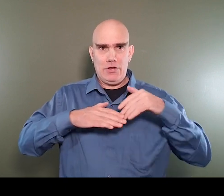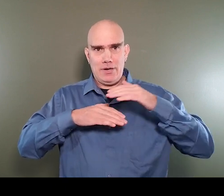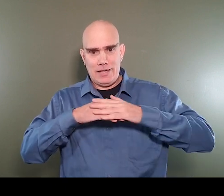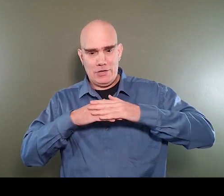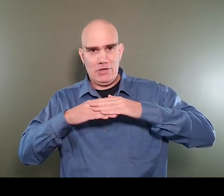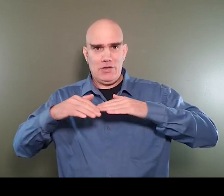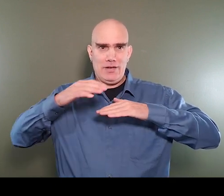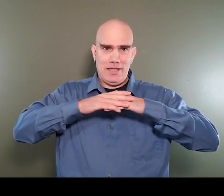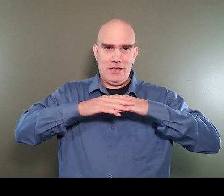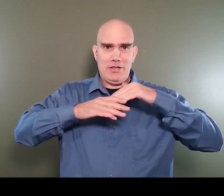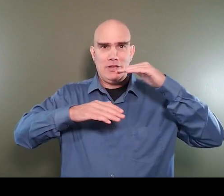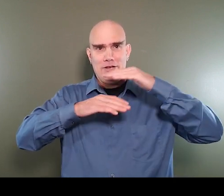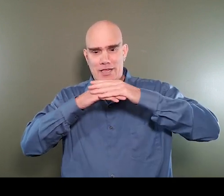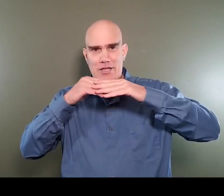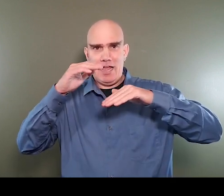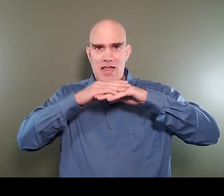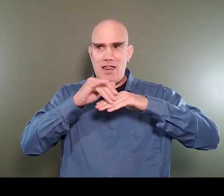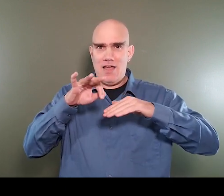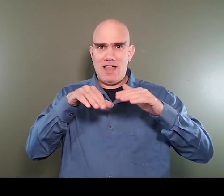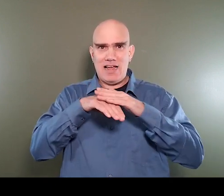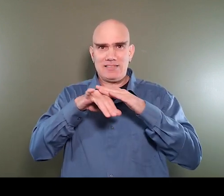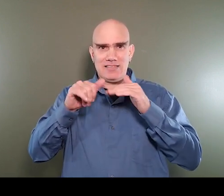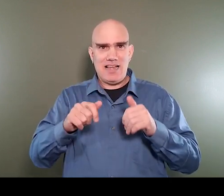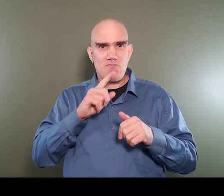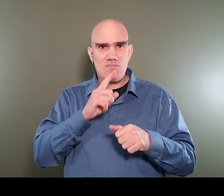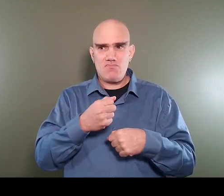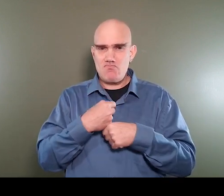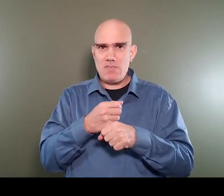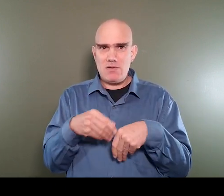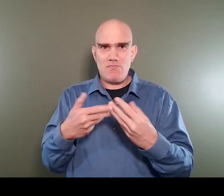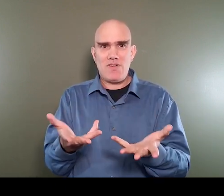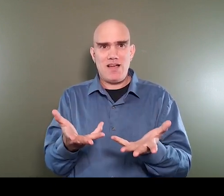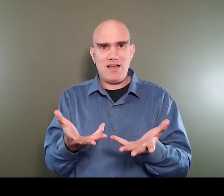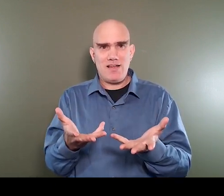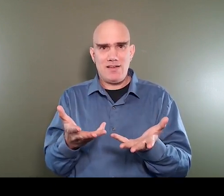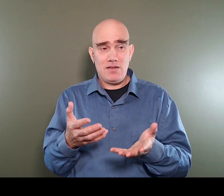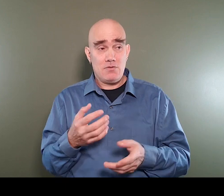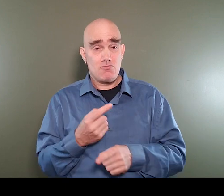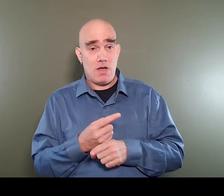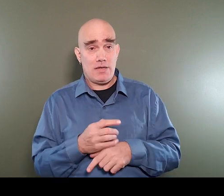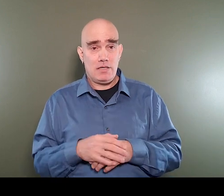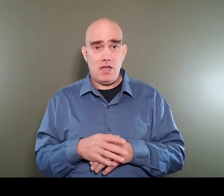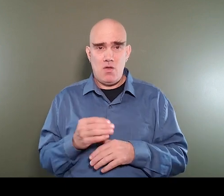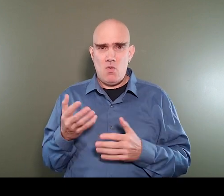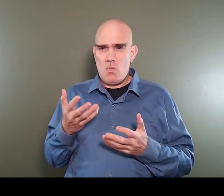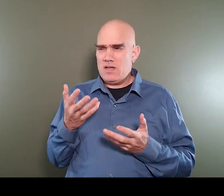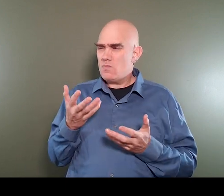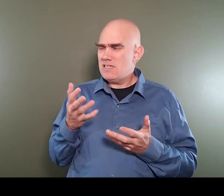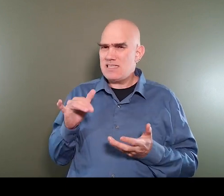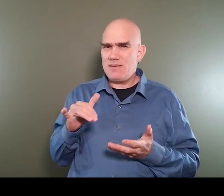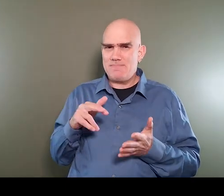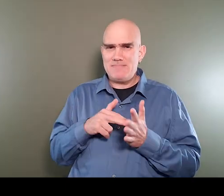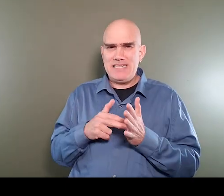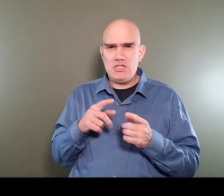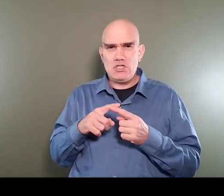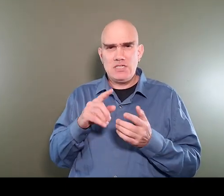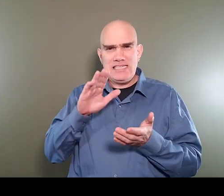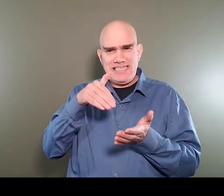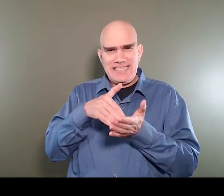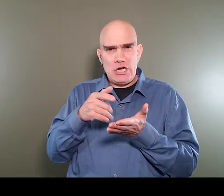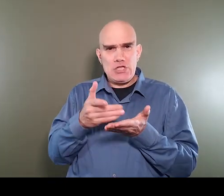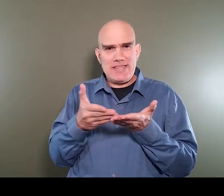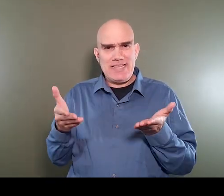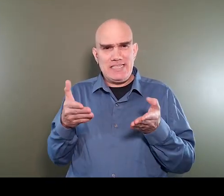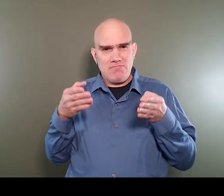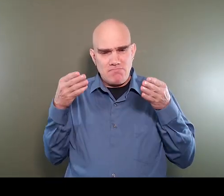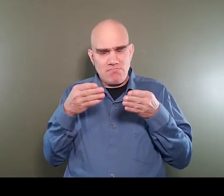that there's layer after layer after layer after layer of access that can be created, right? And what does it mean